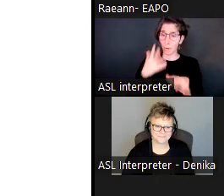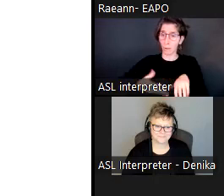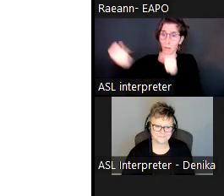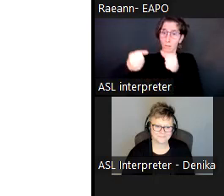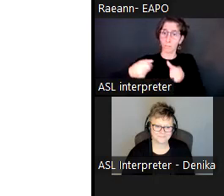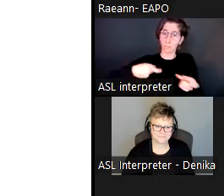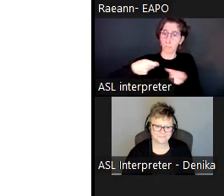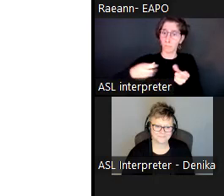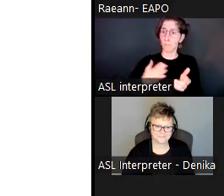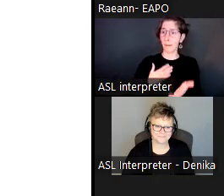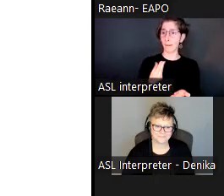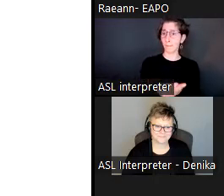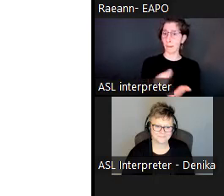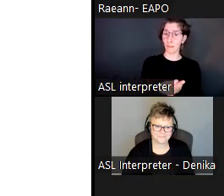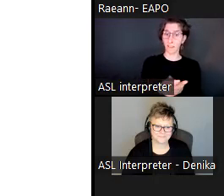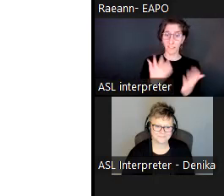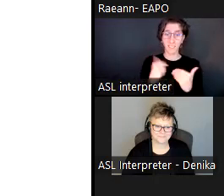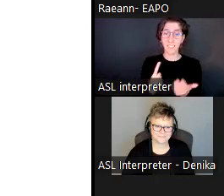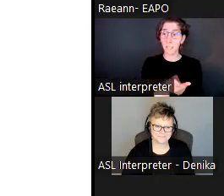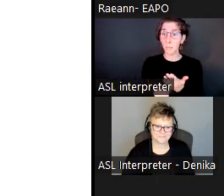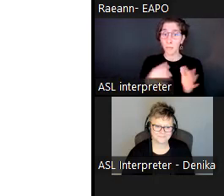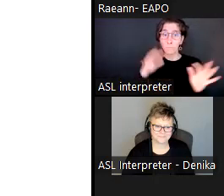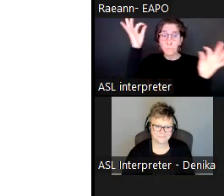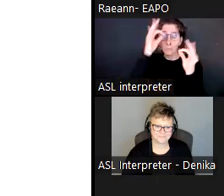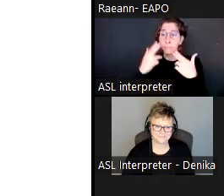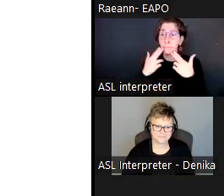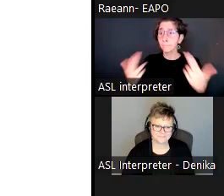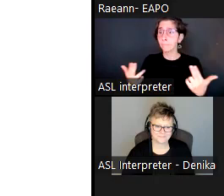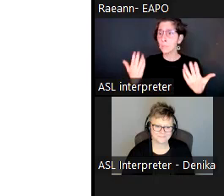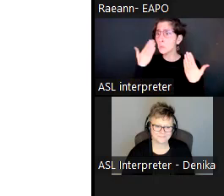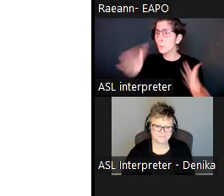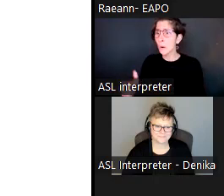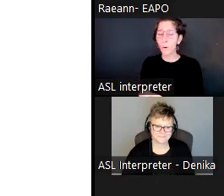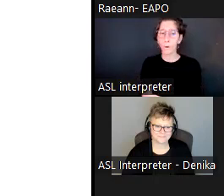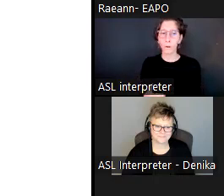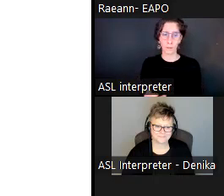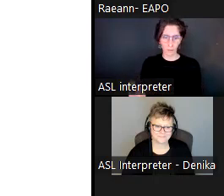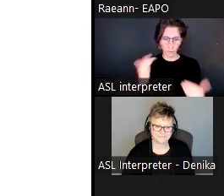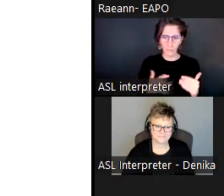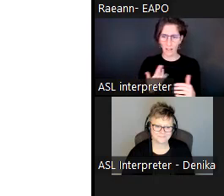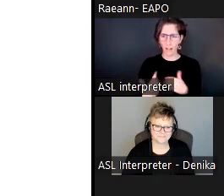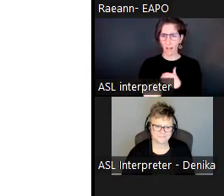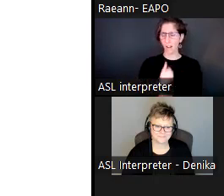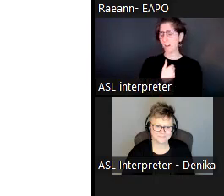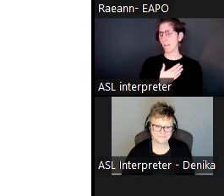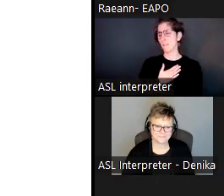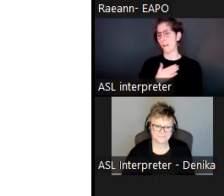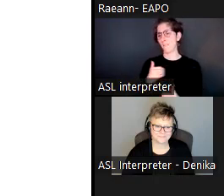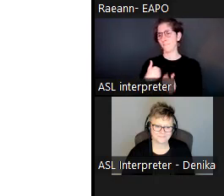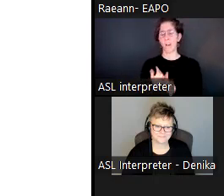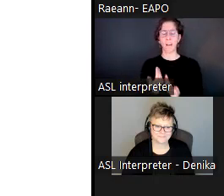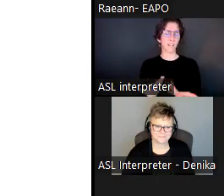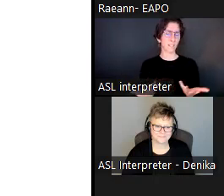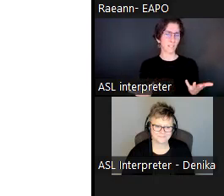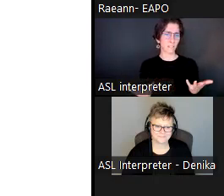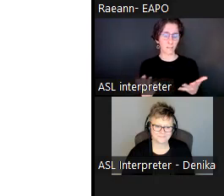Sometimes they don't even know that they've been a victim of fraud. They can blame themselves for the loss, and they